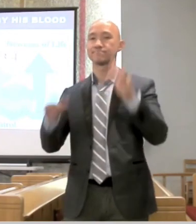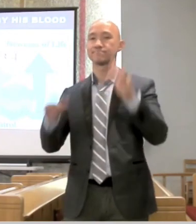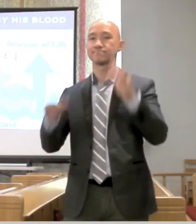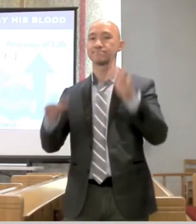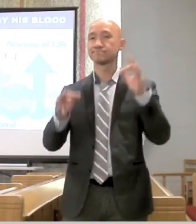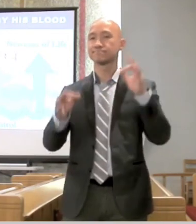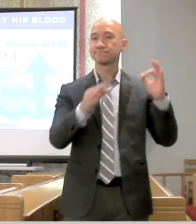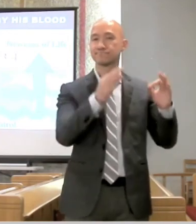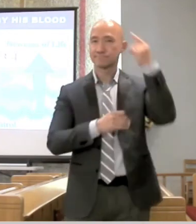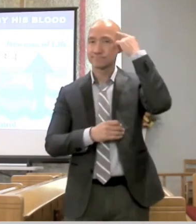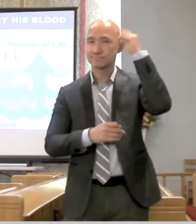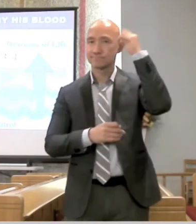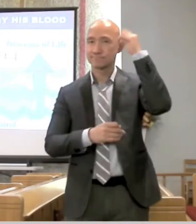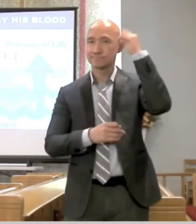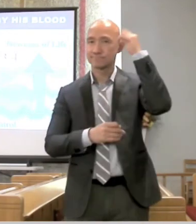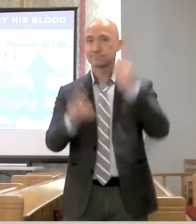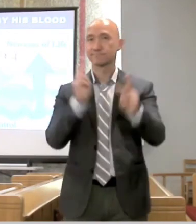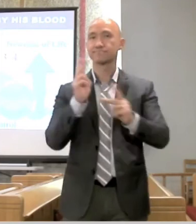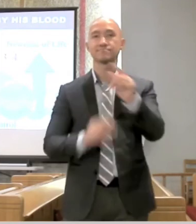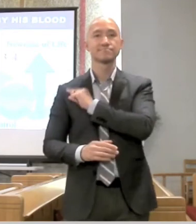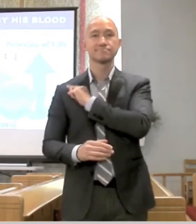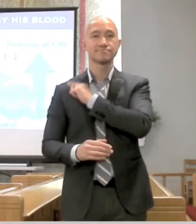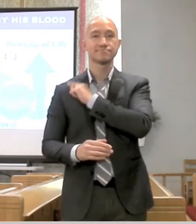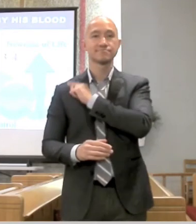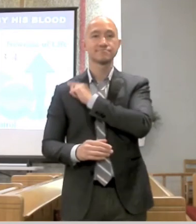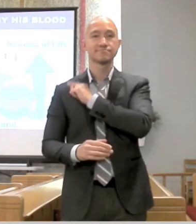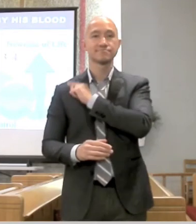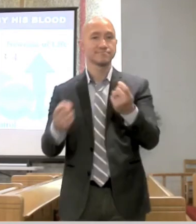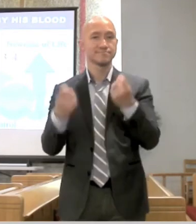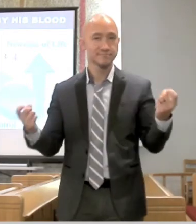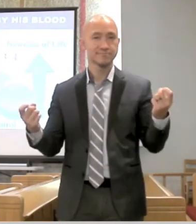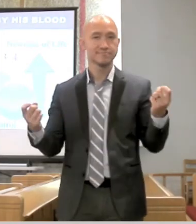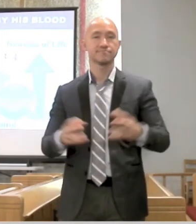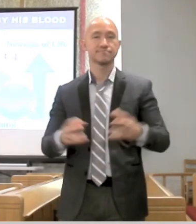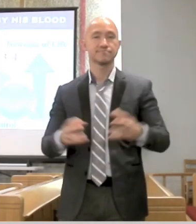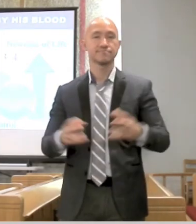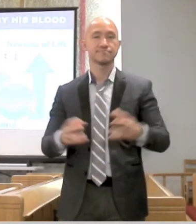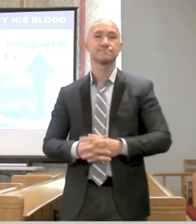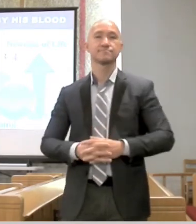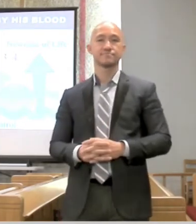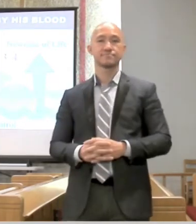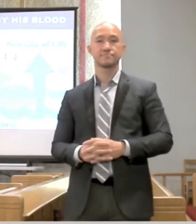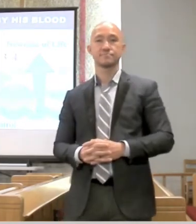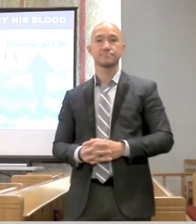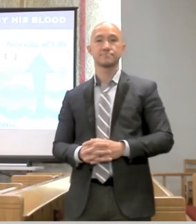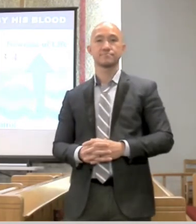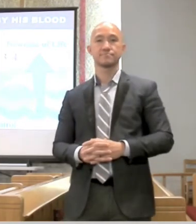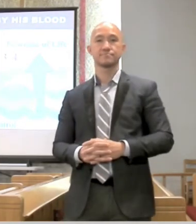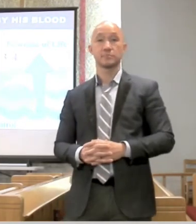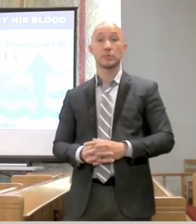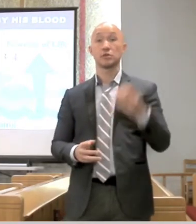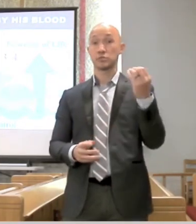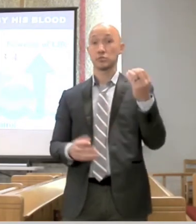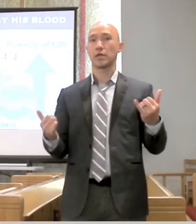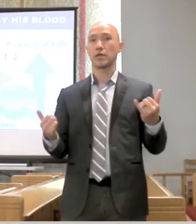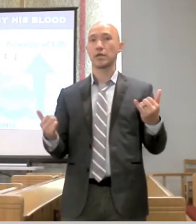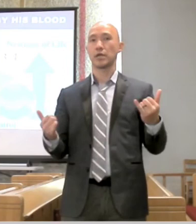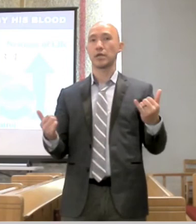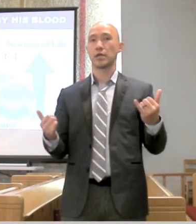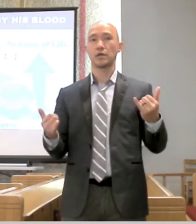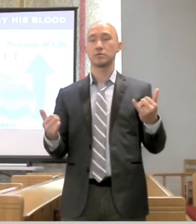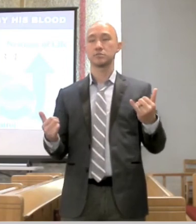ever unless they change their mind, unless they change their ways. So what are some 3